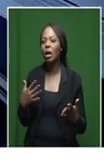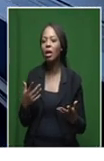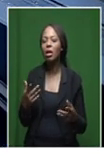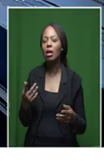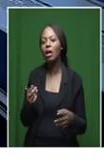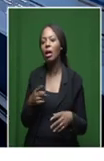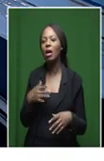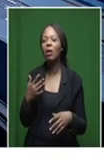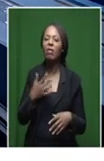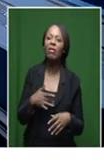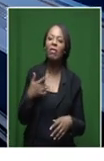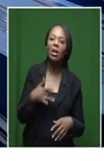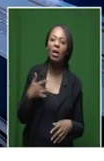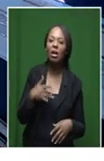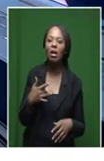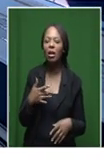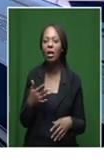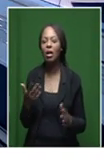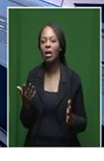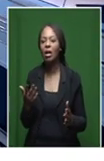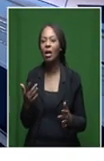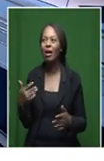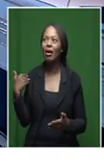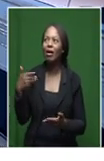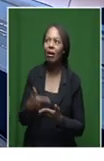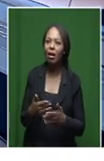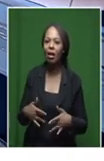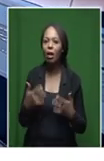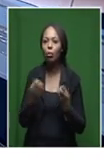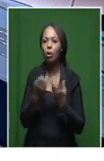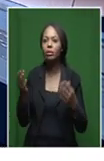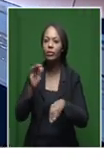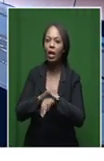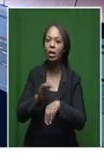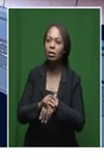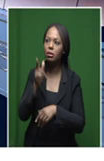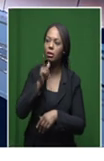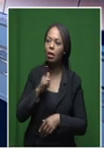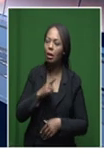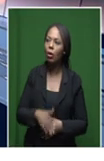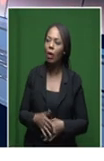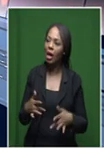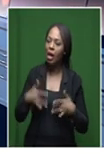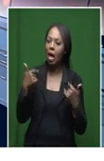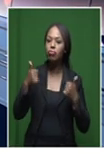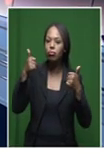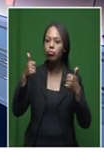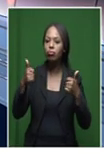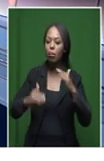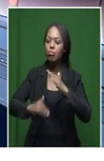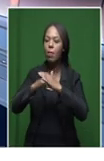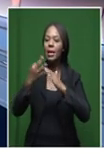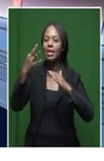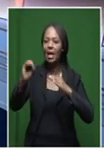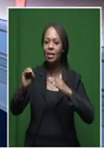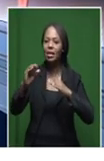if, you get to a point where you've been fine your whole life. And I mean, a lot of friends have told me, your life is great up until you're 30. After 30, when you